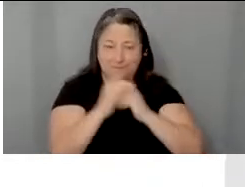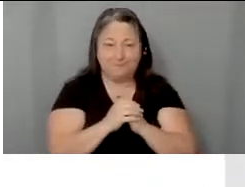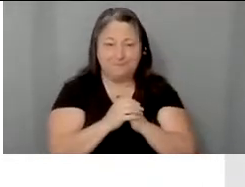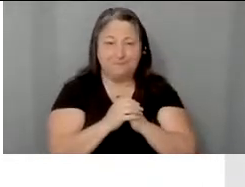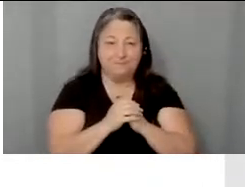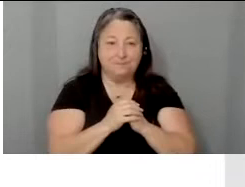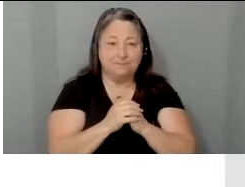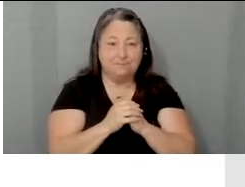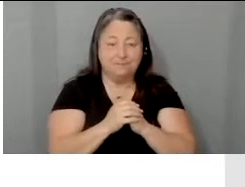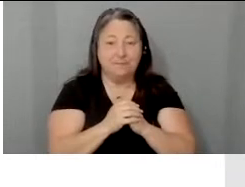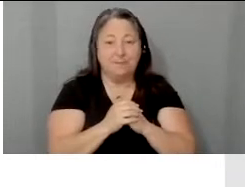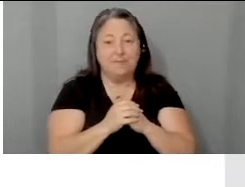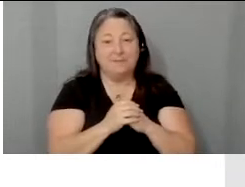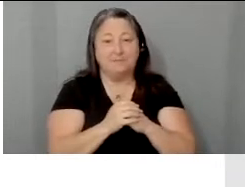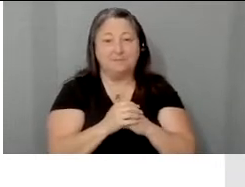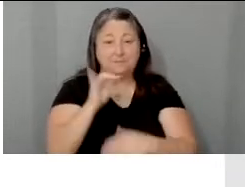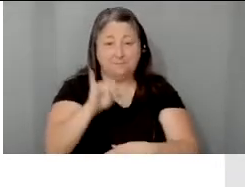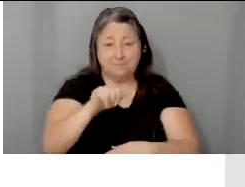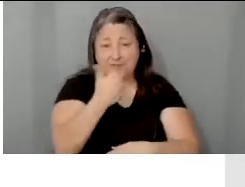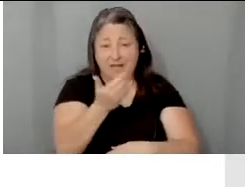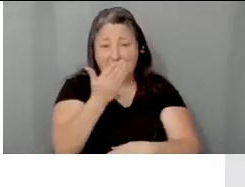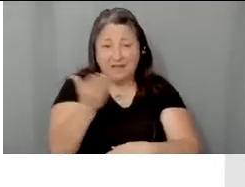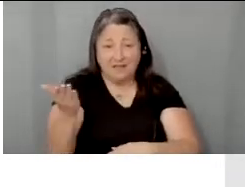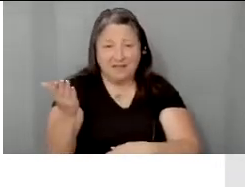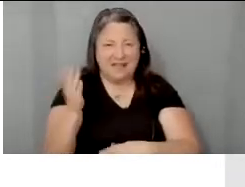Taking the time, this is another thing where people are just